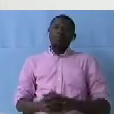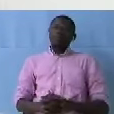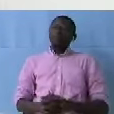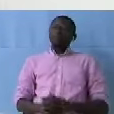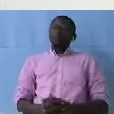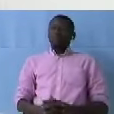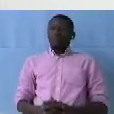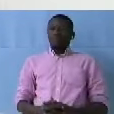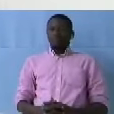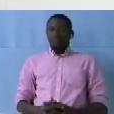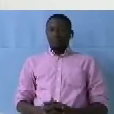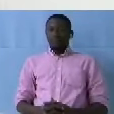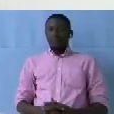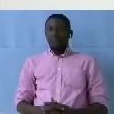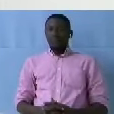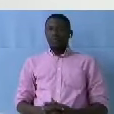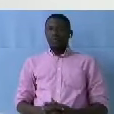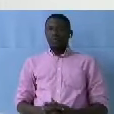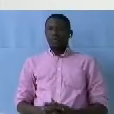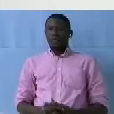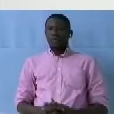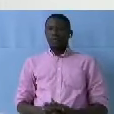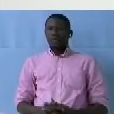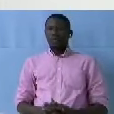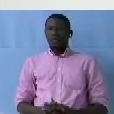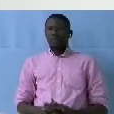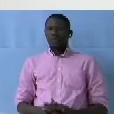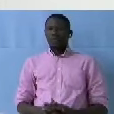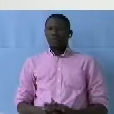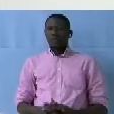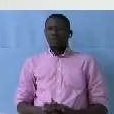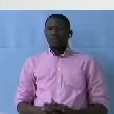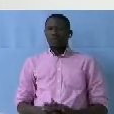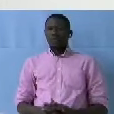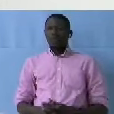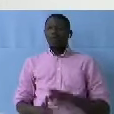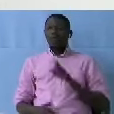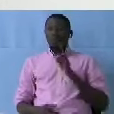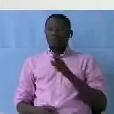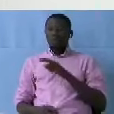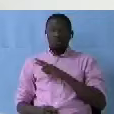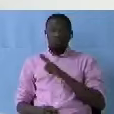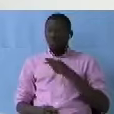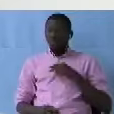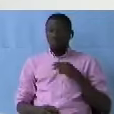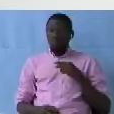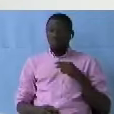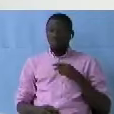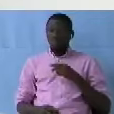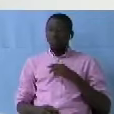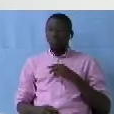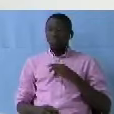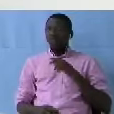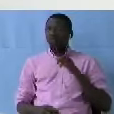yep. But that's no business for the non doctor or onlookers. Way lolu